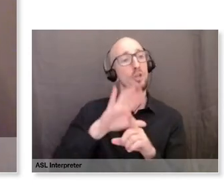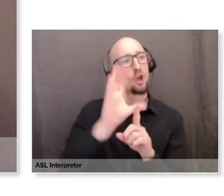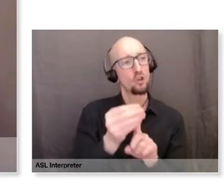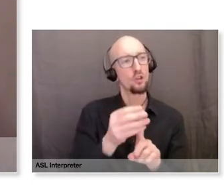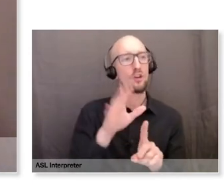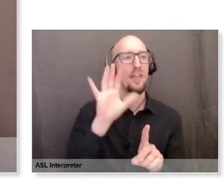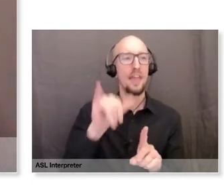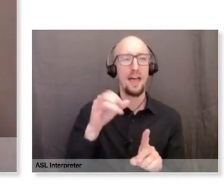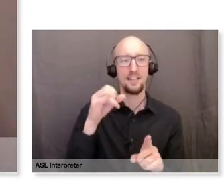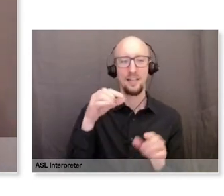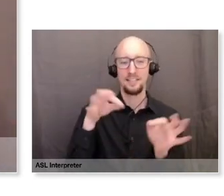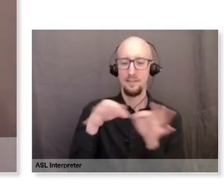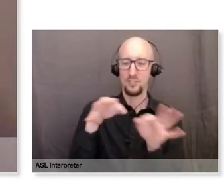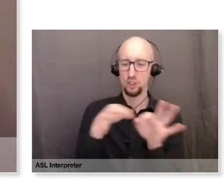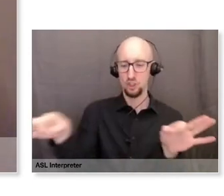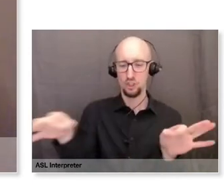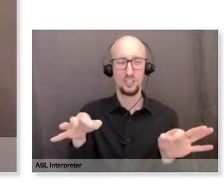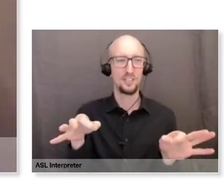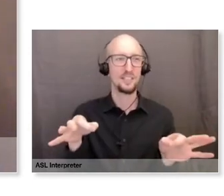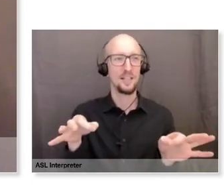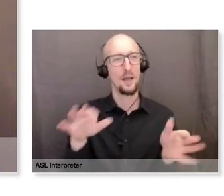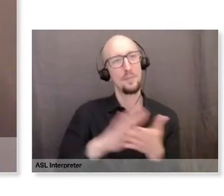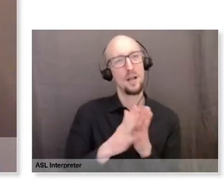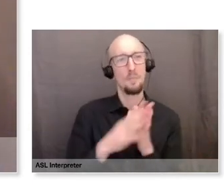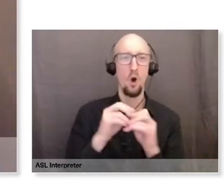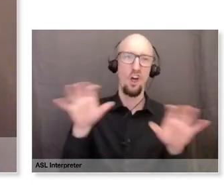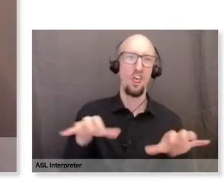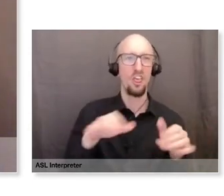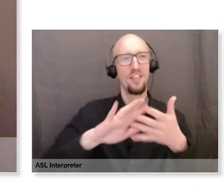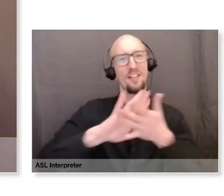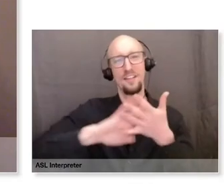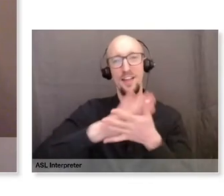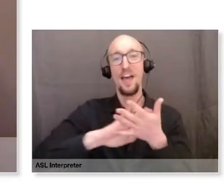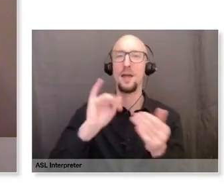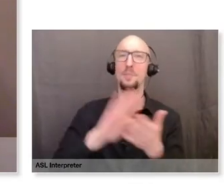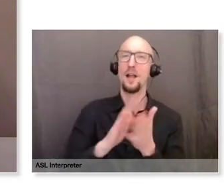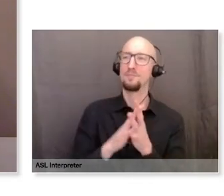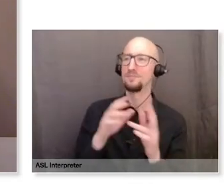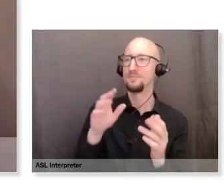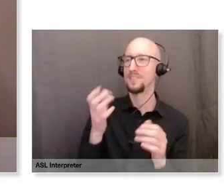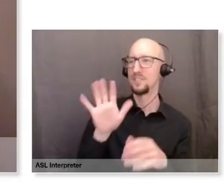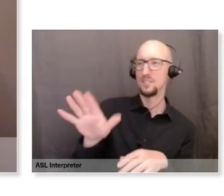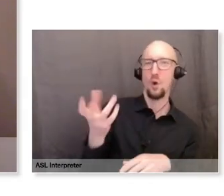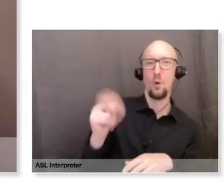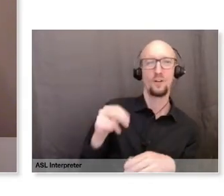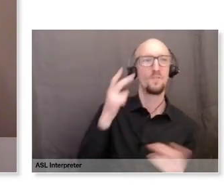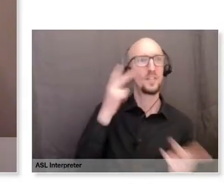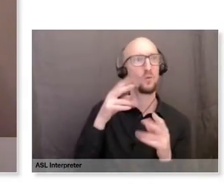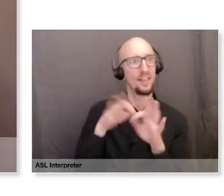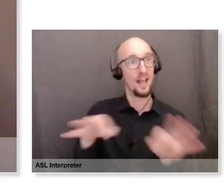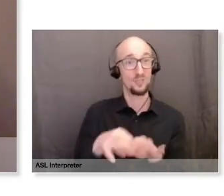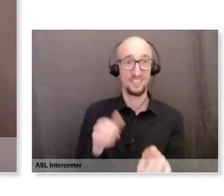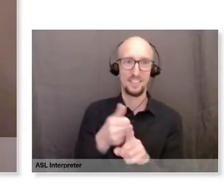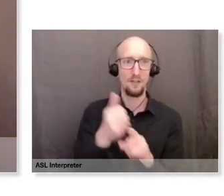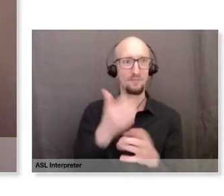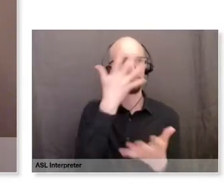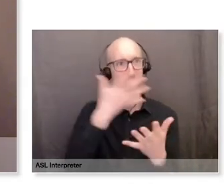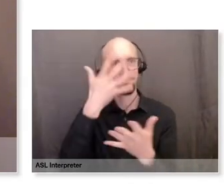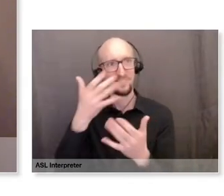definition, and now it's become like a, you know, a language, a visual language of its own. When I looked at Brandon's and